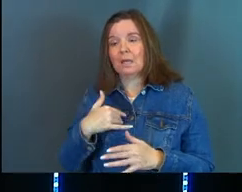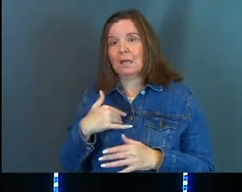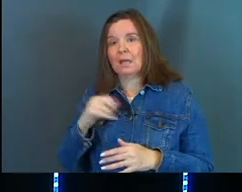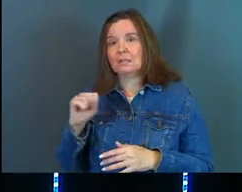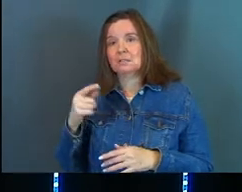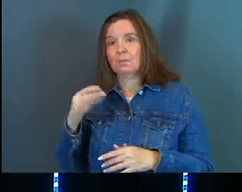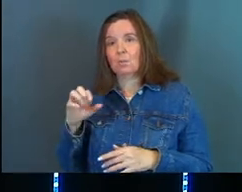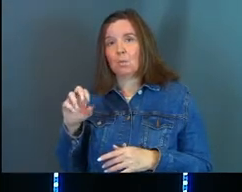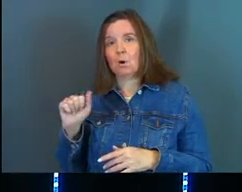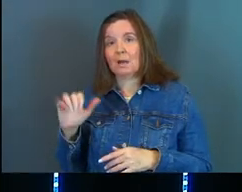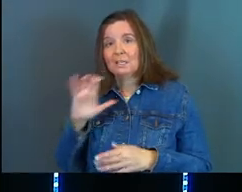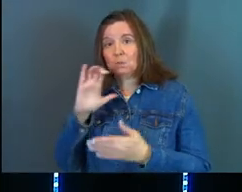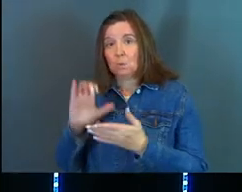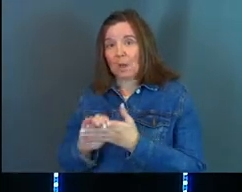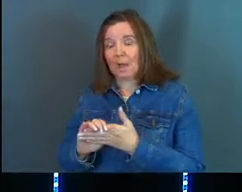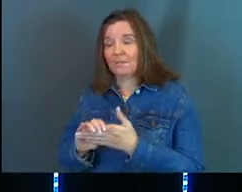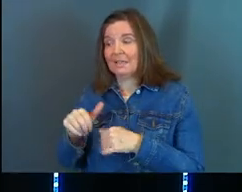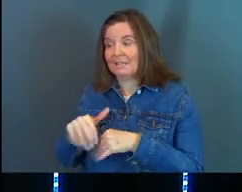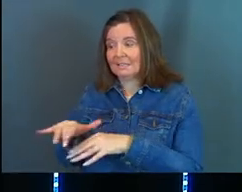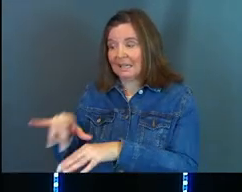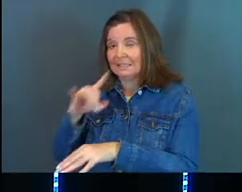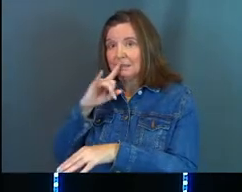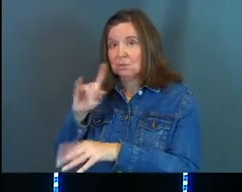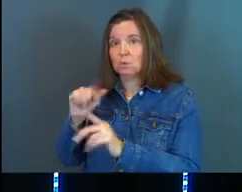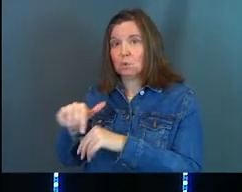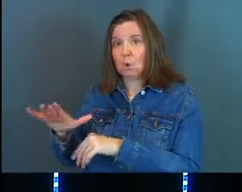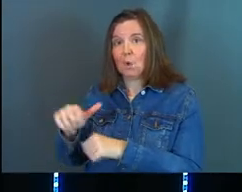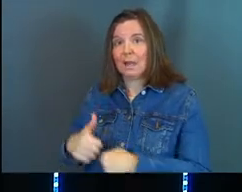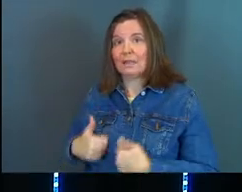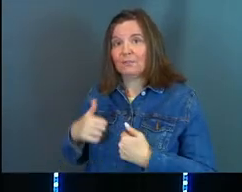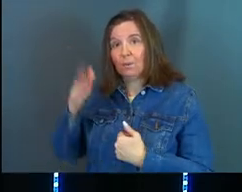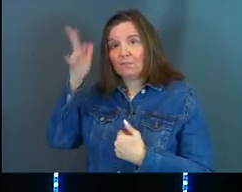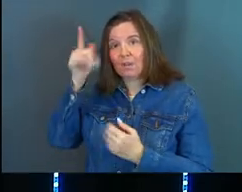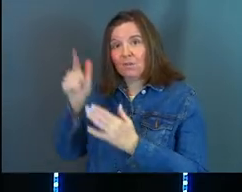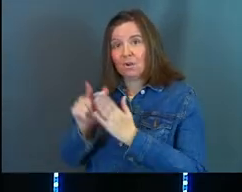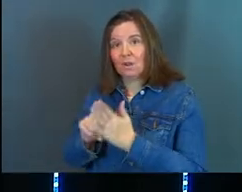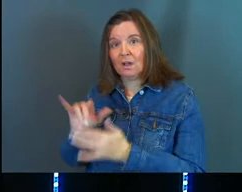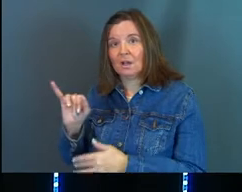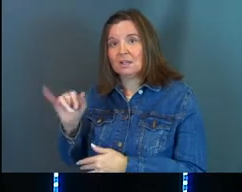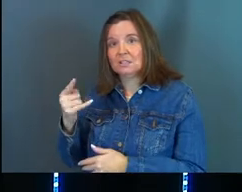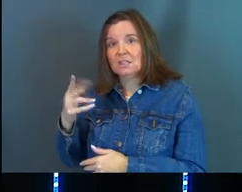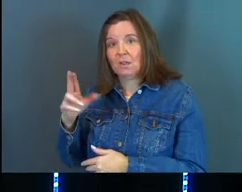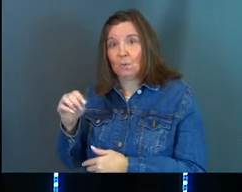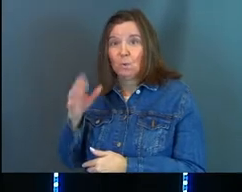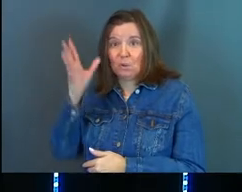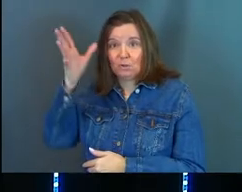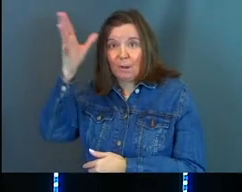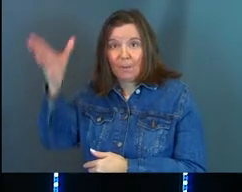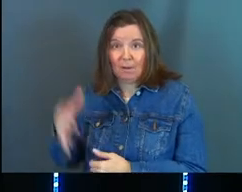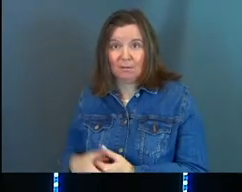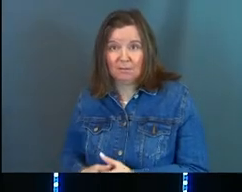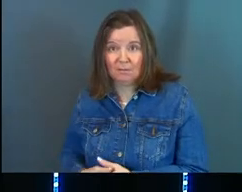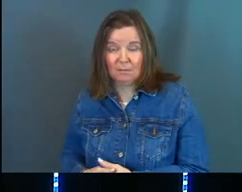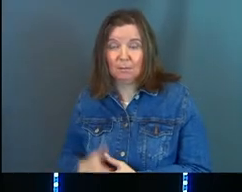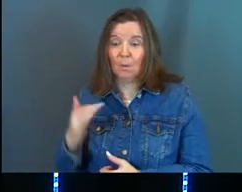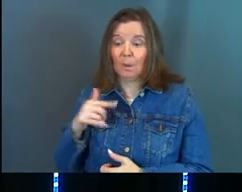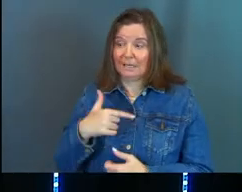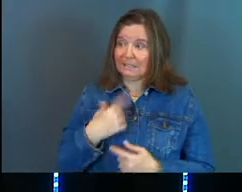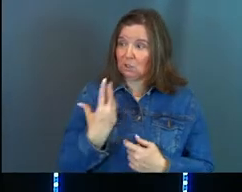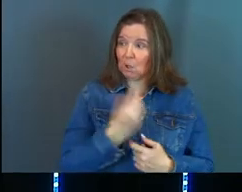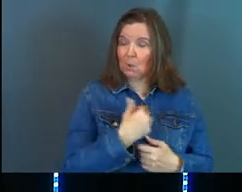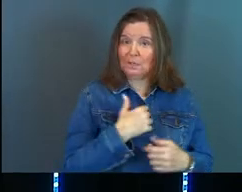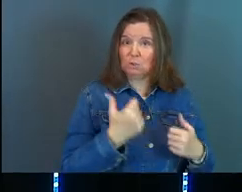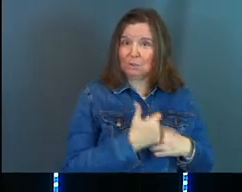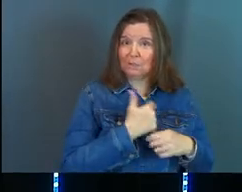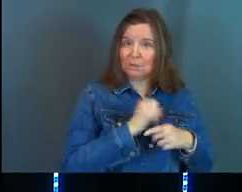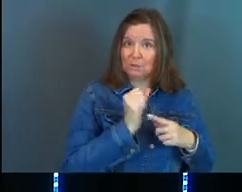Zipporah, his wife, and he sends Zipporah, his wife, and his kids to go and live with father-in-law Jethro, grandpa. Because he's going